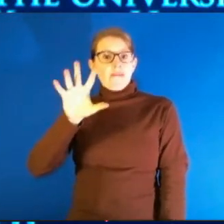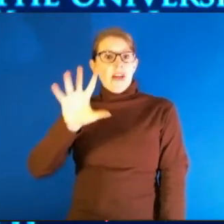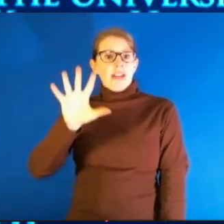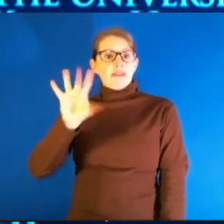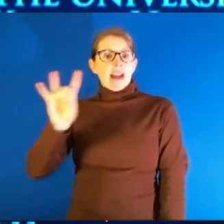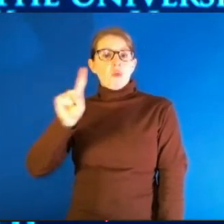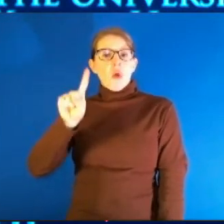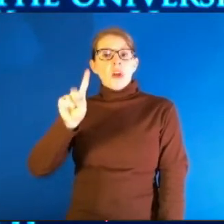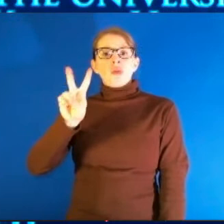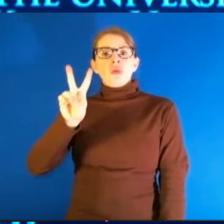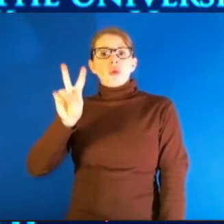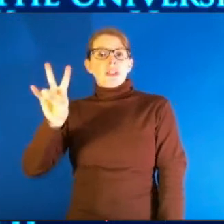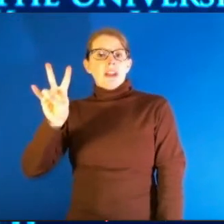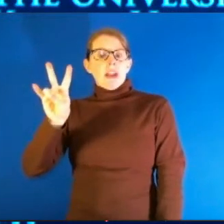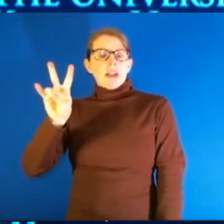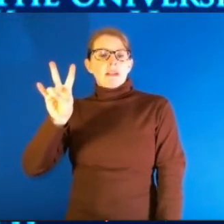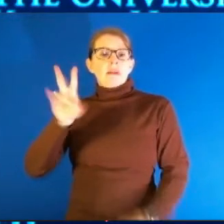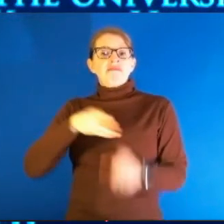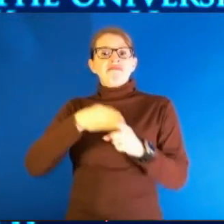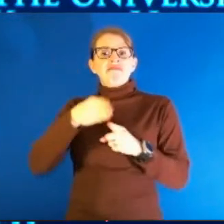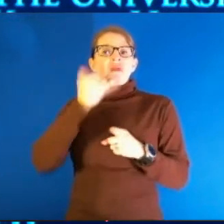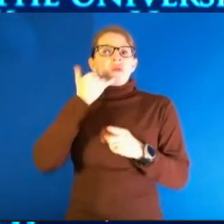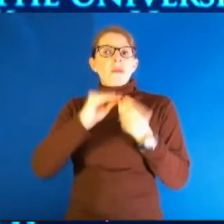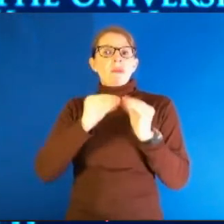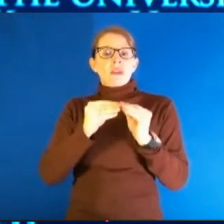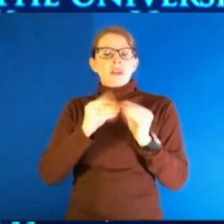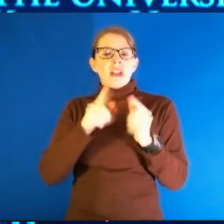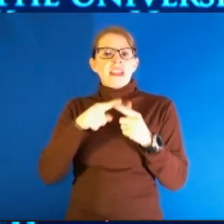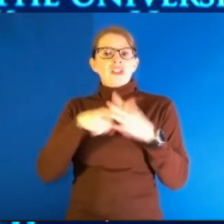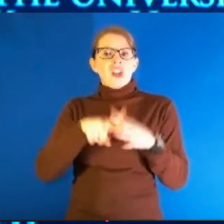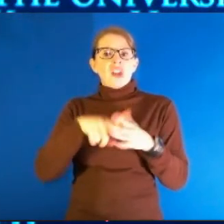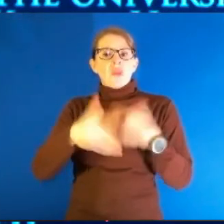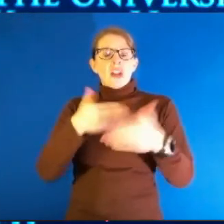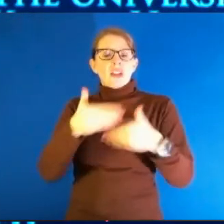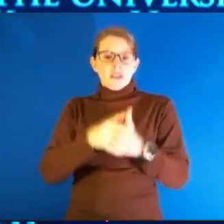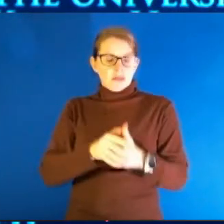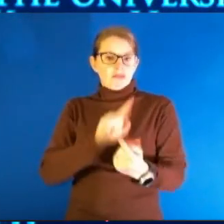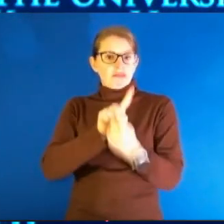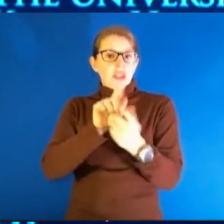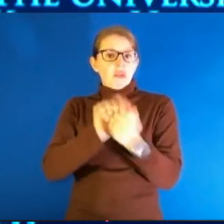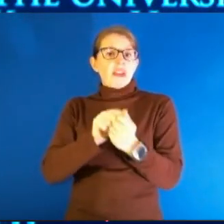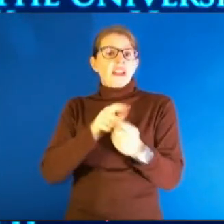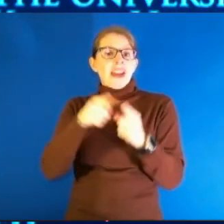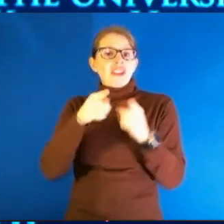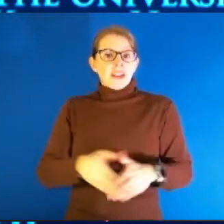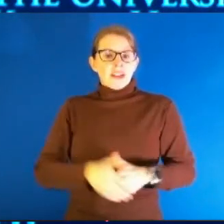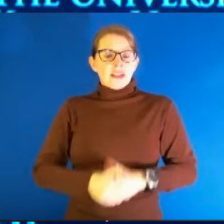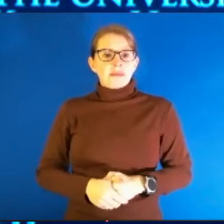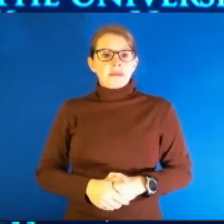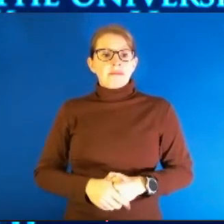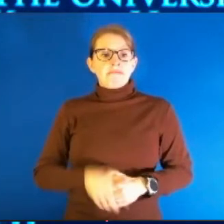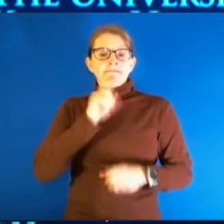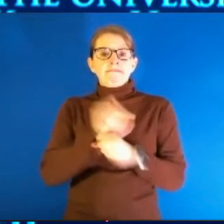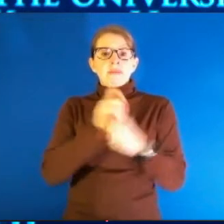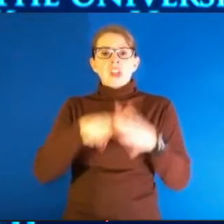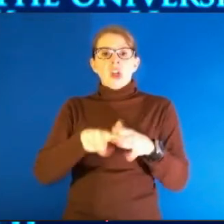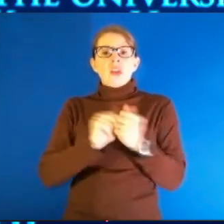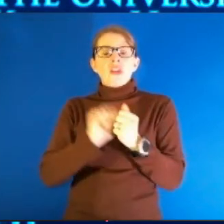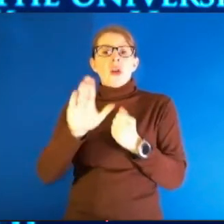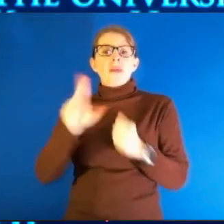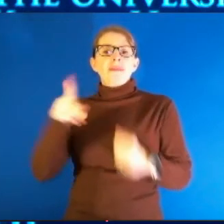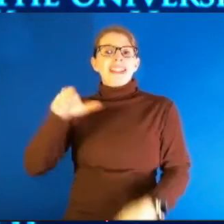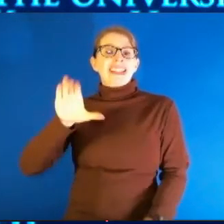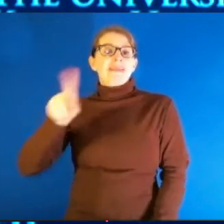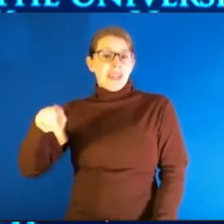913-588-1227 is the main number, and that kind of helps you get into the process of getting in to see one of our specialists. It really starts, though, with your primary care physician. Okay. They're